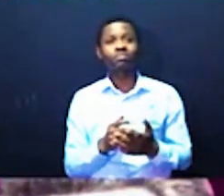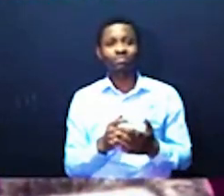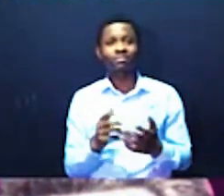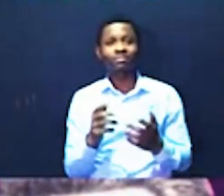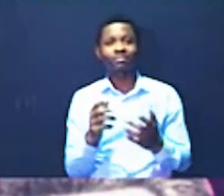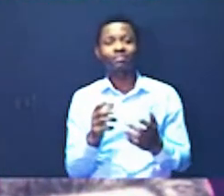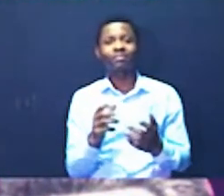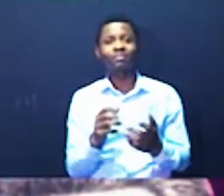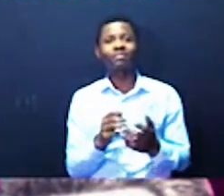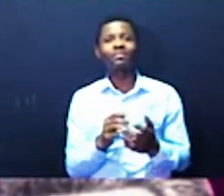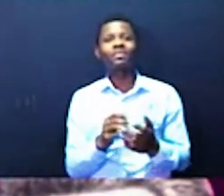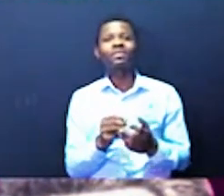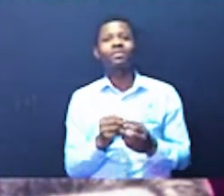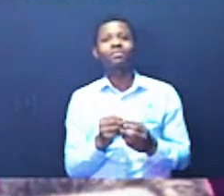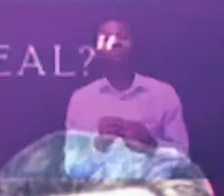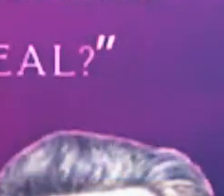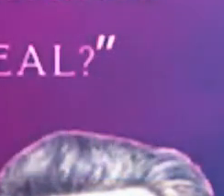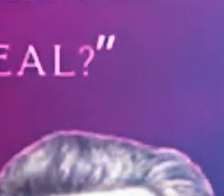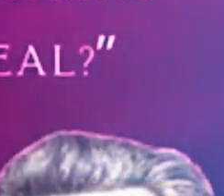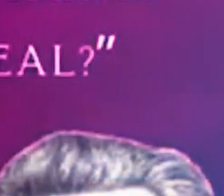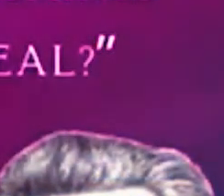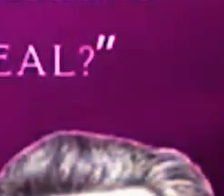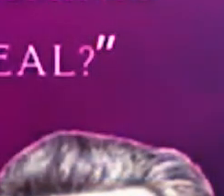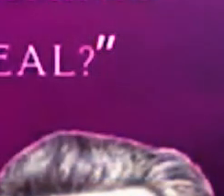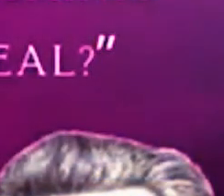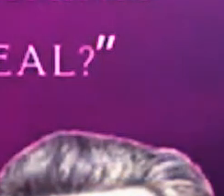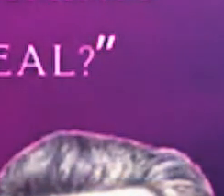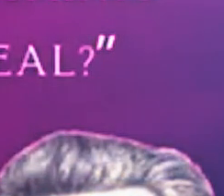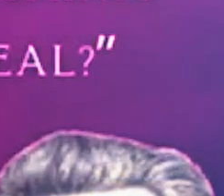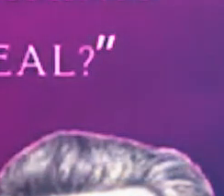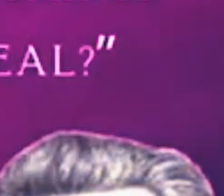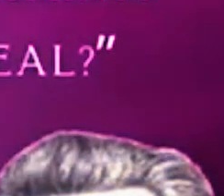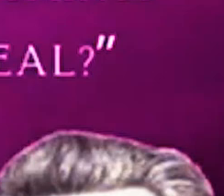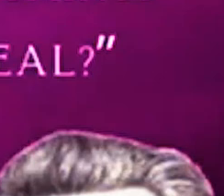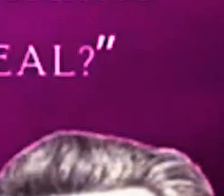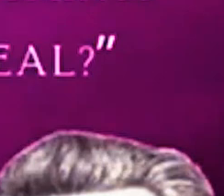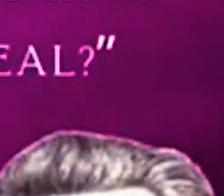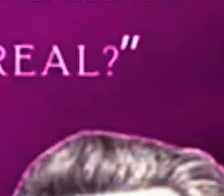okay. Yeah, but some of the S's and the I's